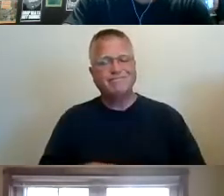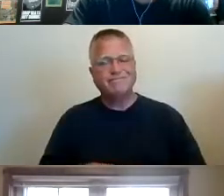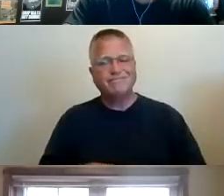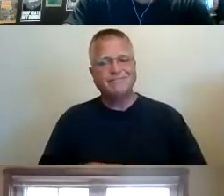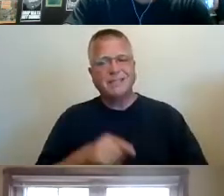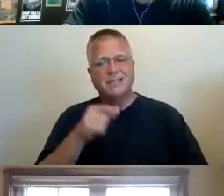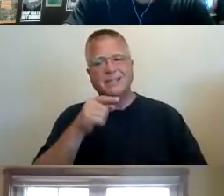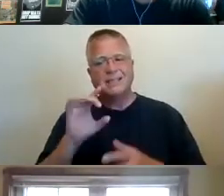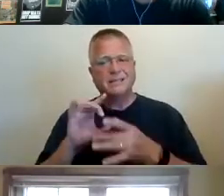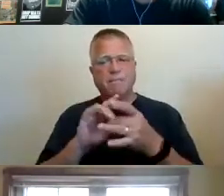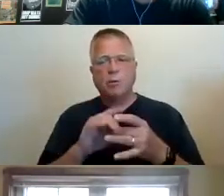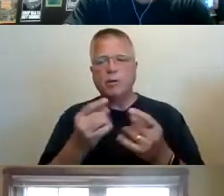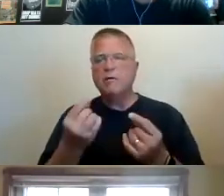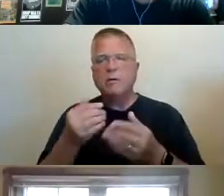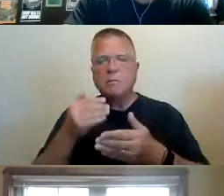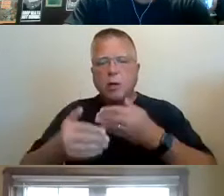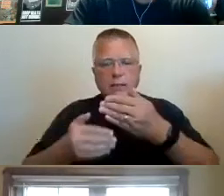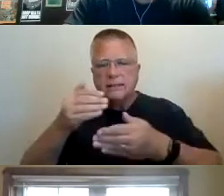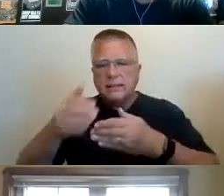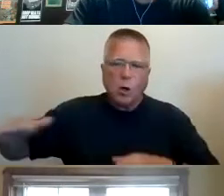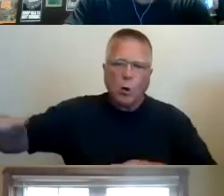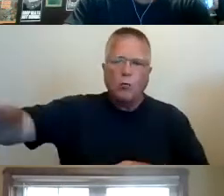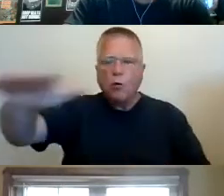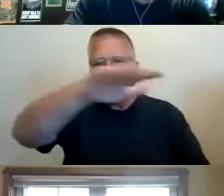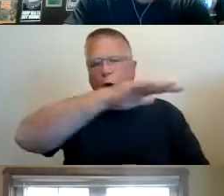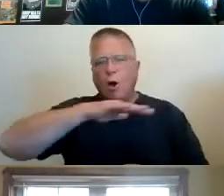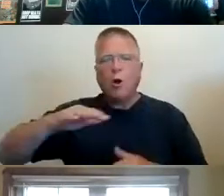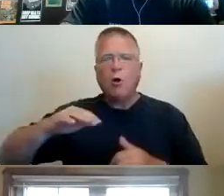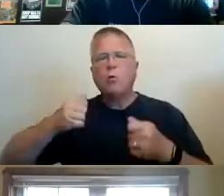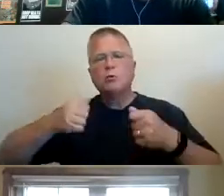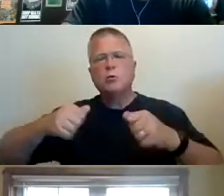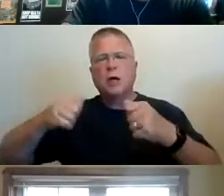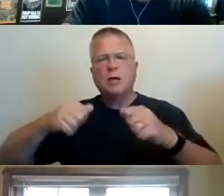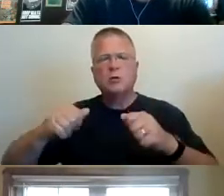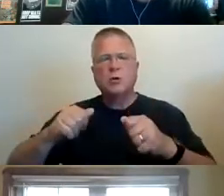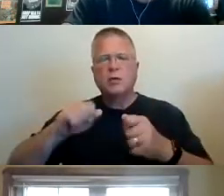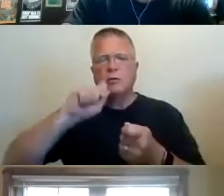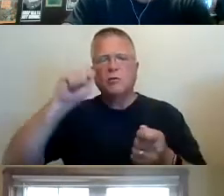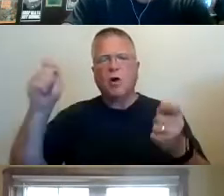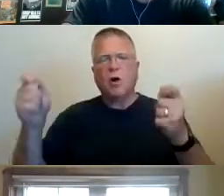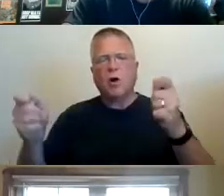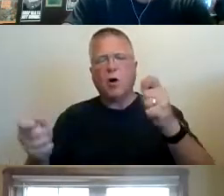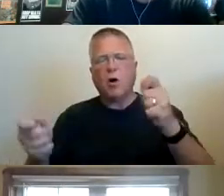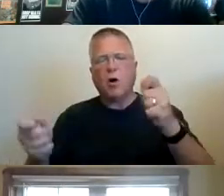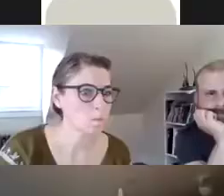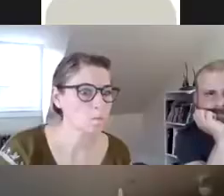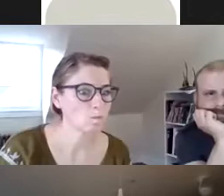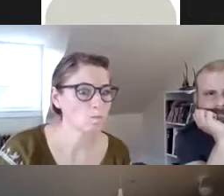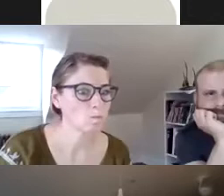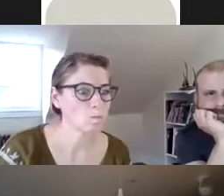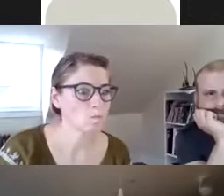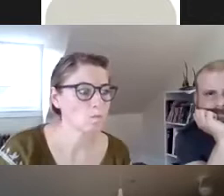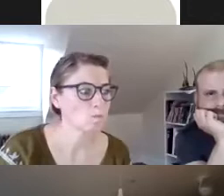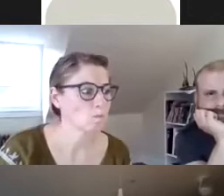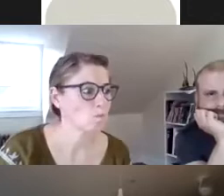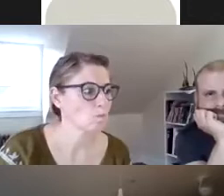This is part of a process overall of where we're trying to evolve this to. So it begins really with that project identification